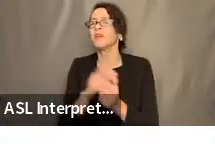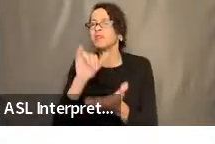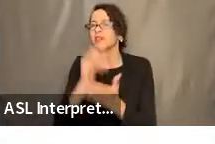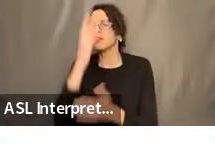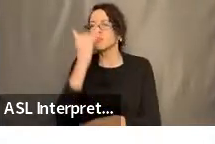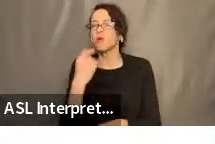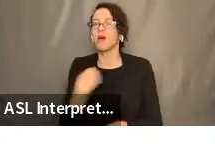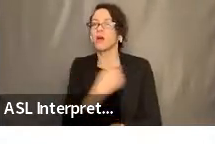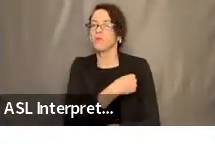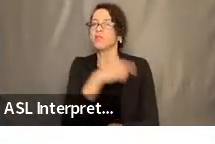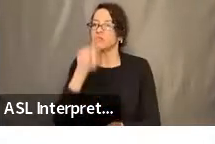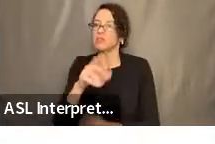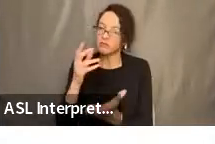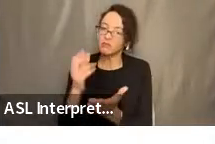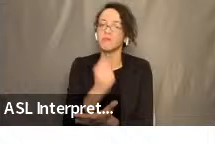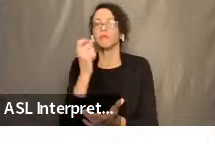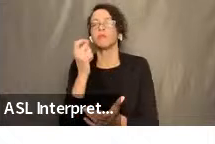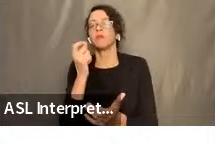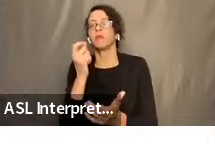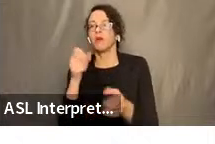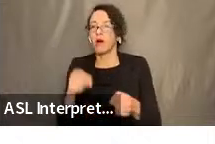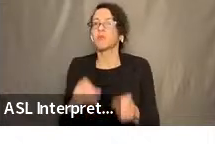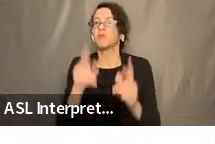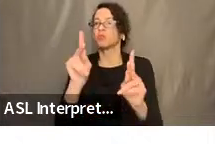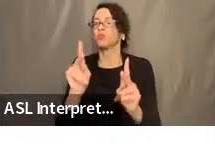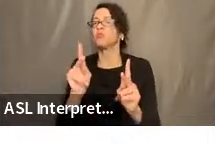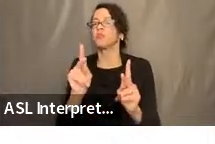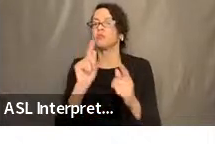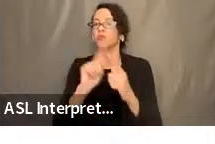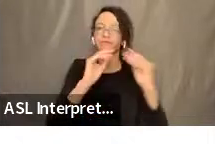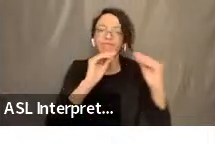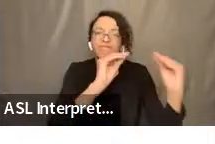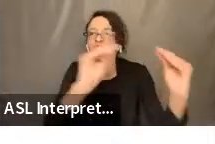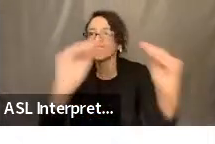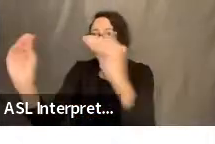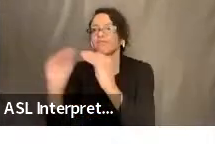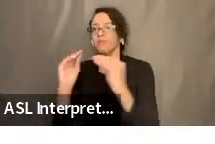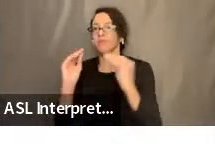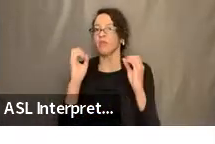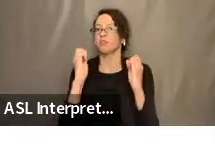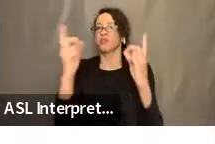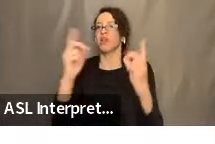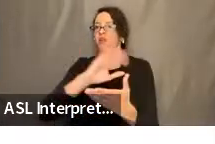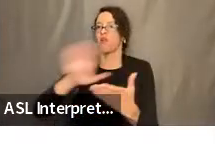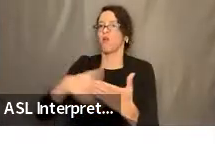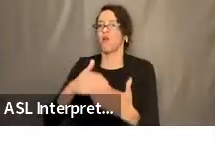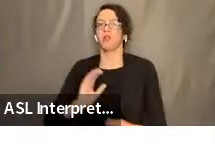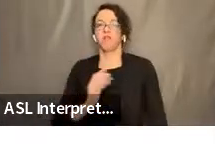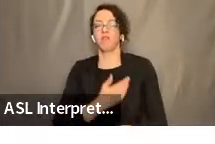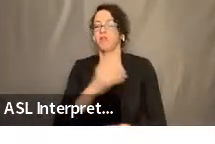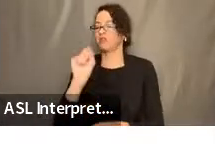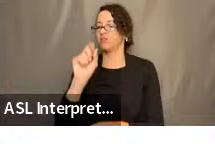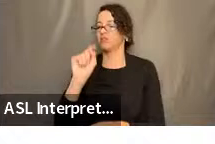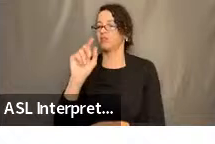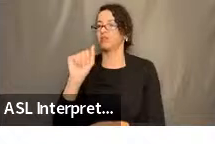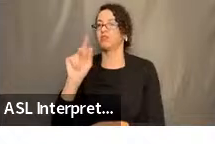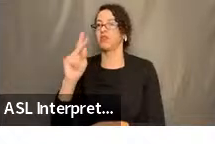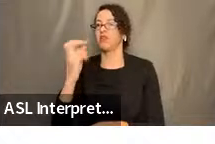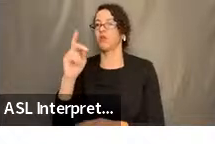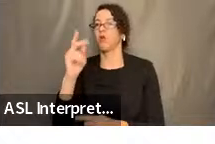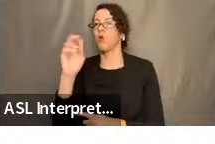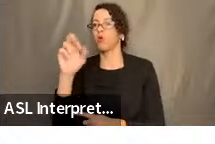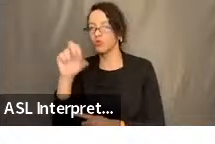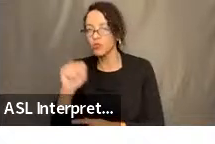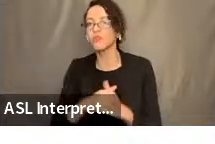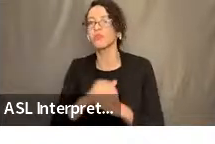educate all of our stakeholders, all the community-based organizations, the system, the receiving hospitals, and